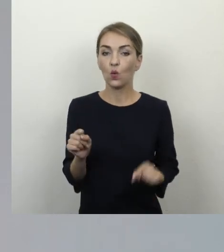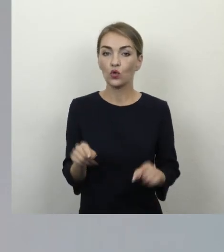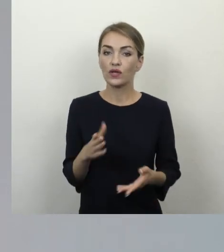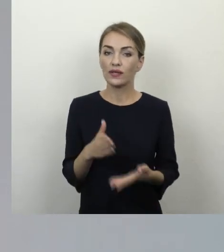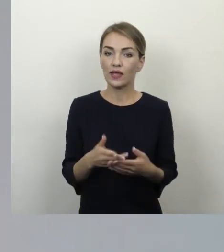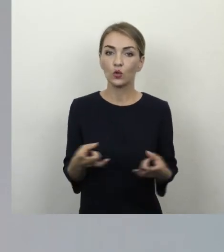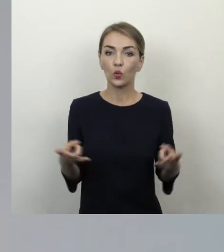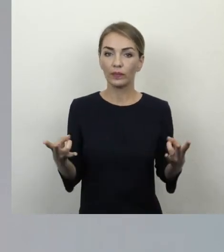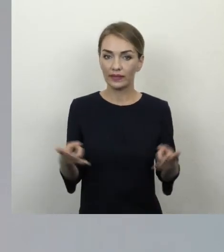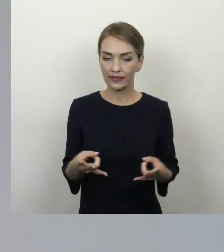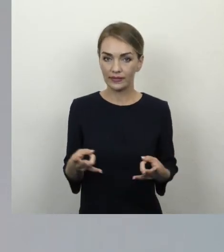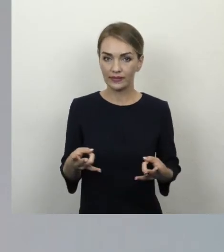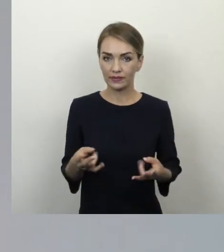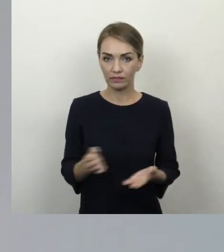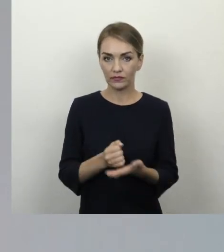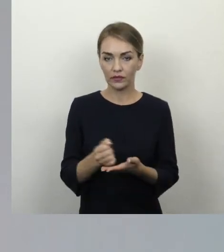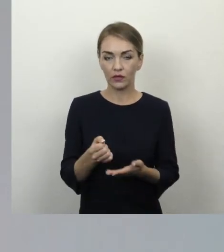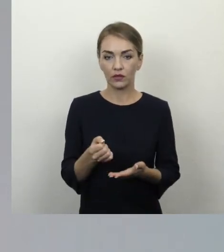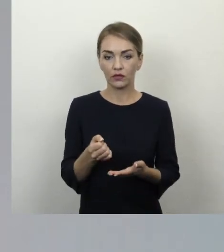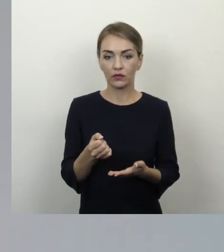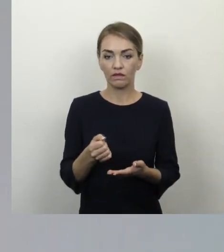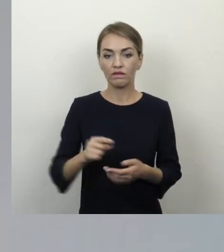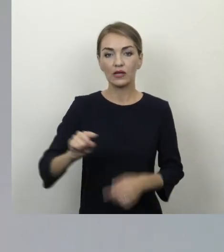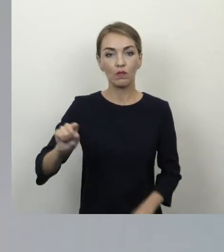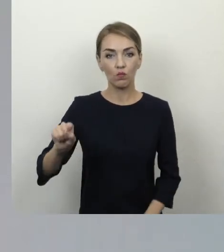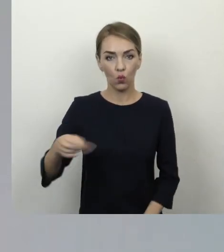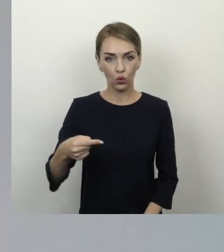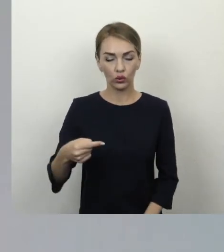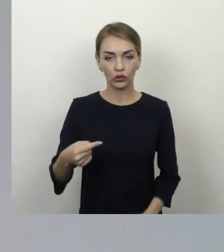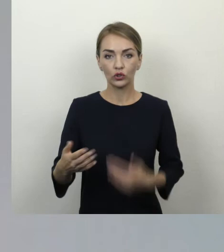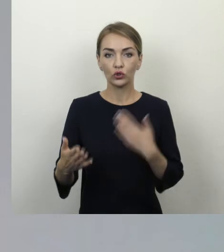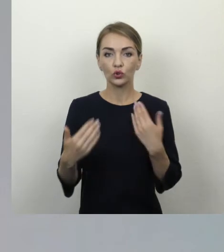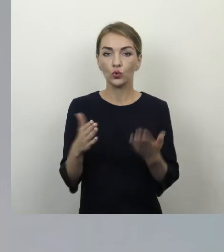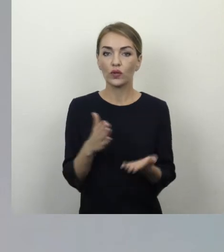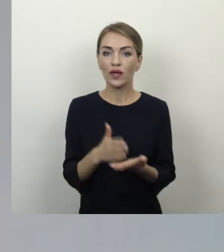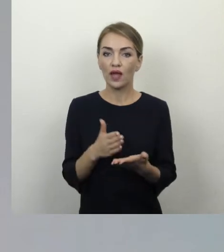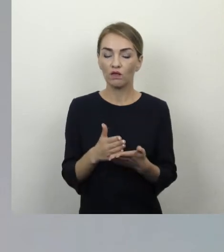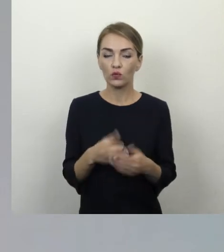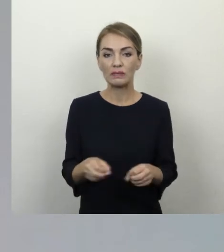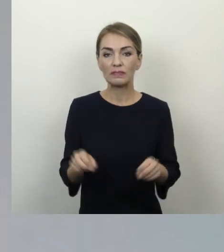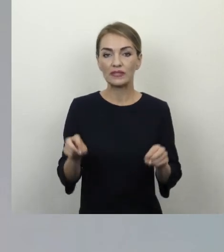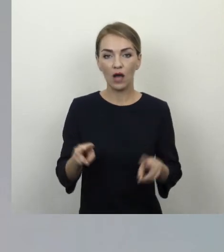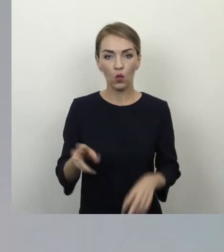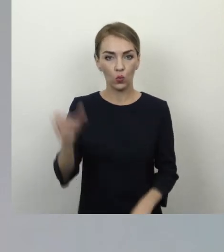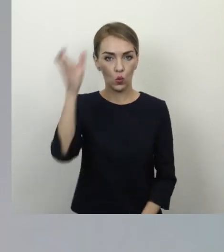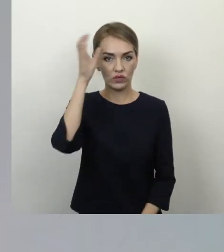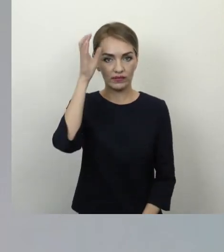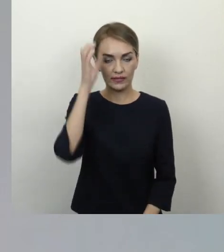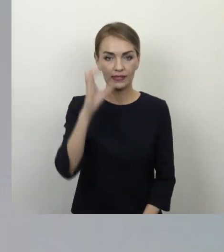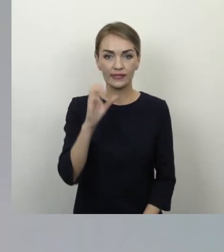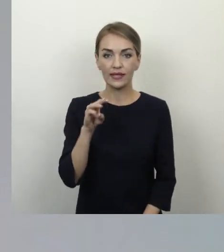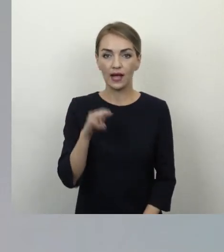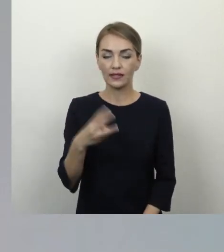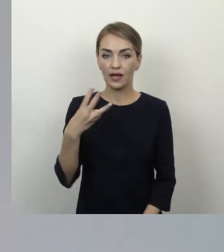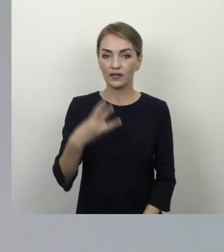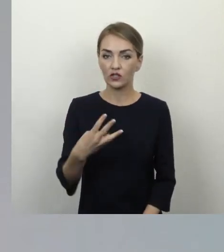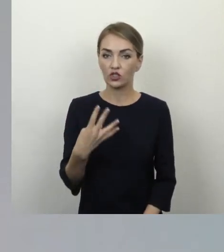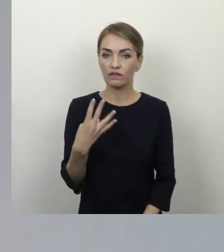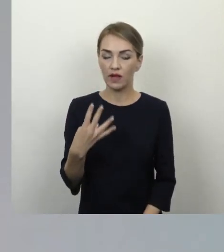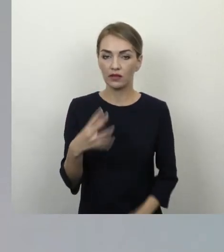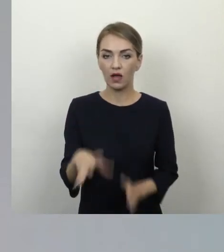election commissions. So there is a need to, in fact, impose these special